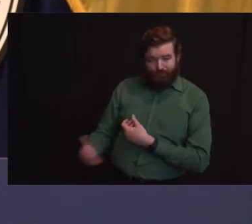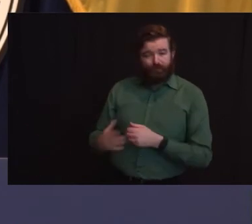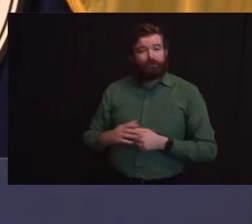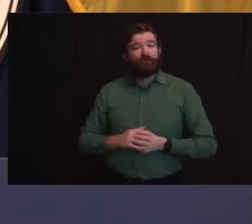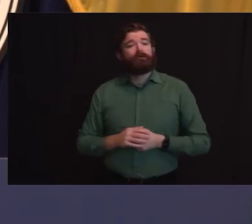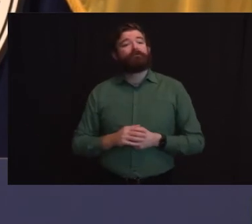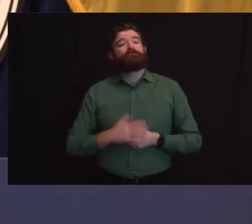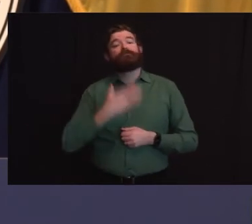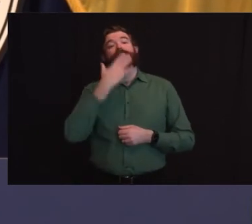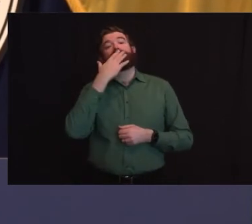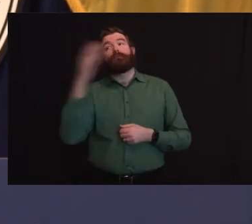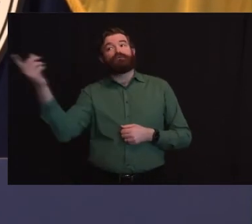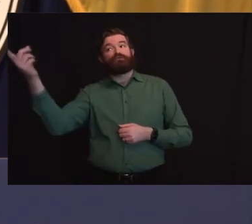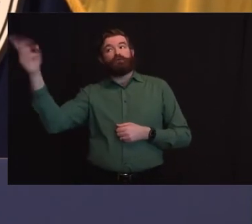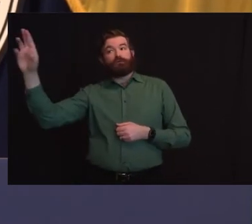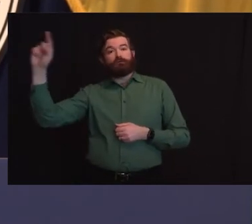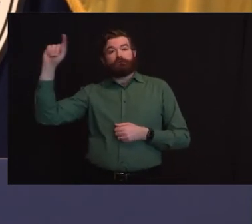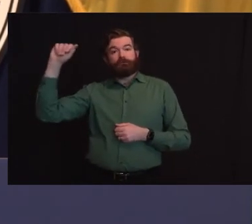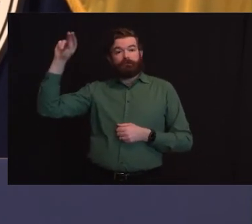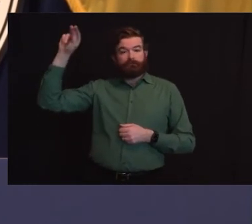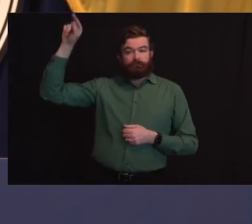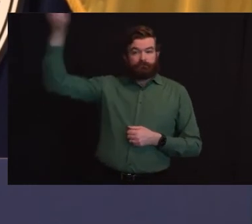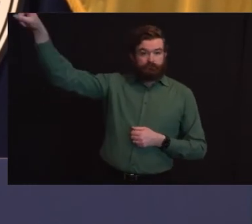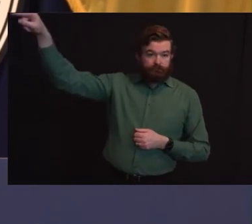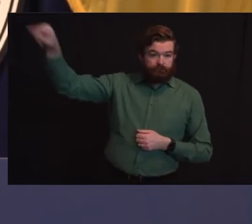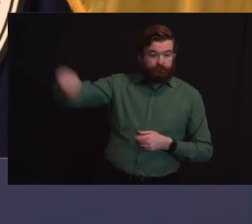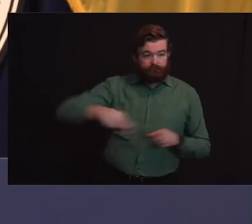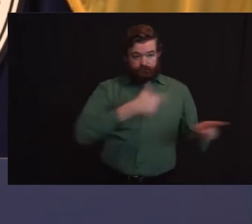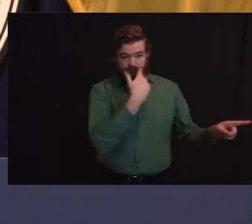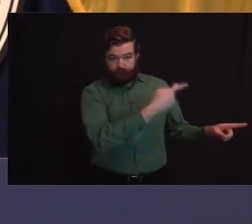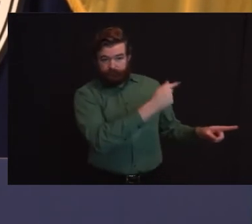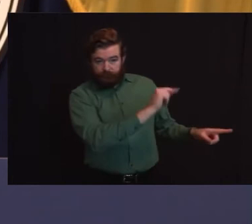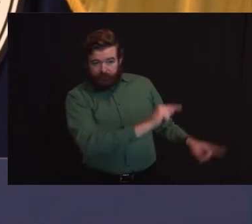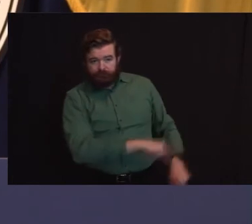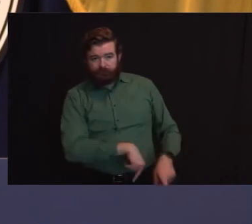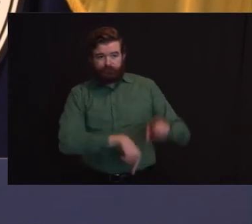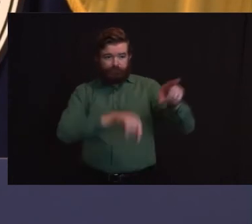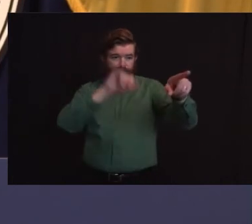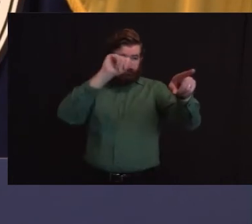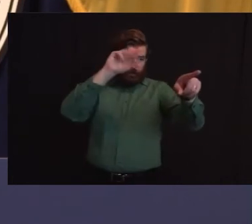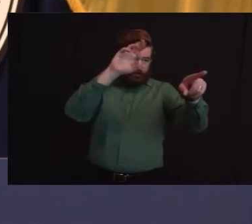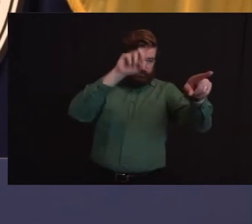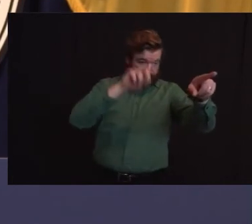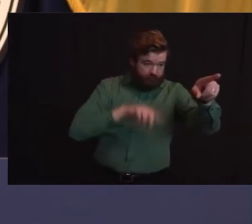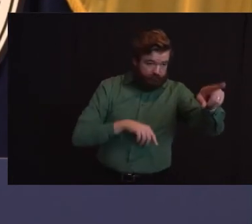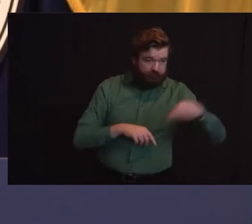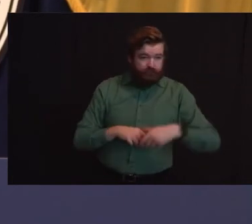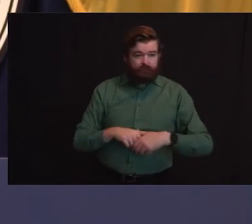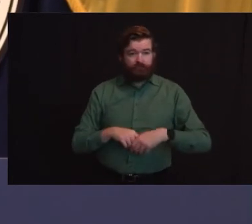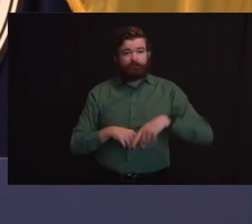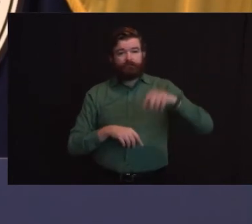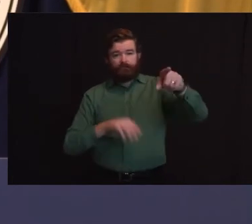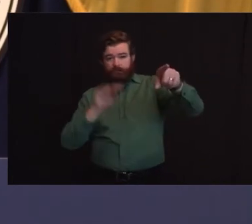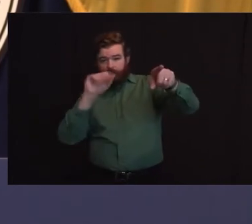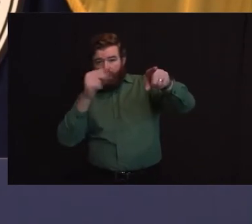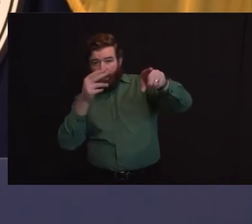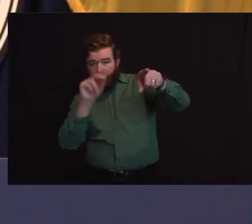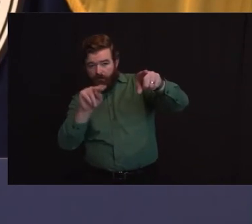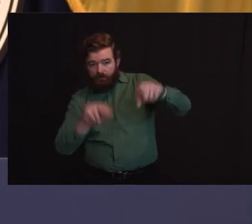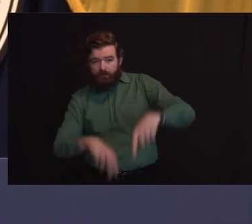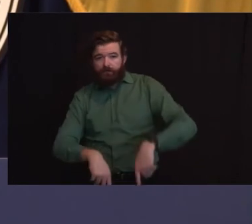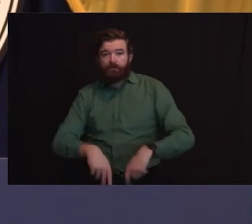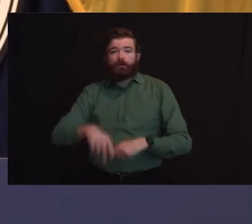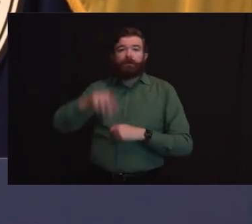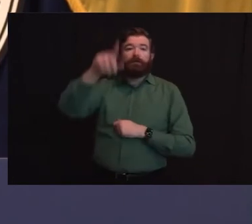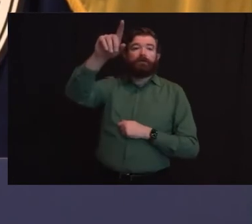Tina, as always. Pat, Jared, Paramel, Mon, the team. We wish Judy well and her colleague who